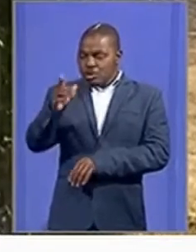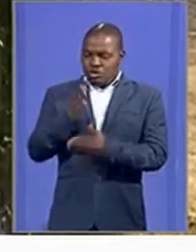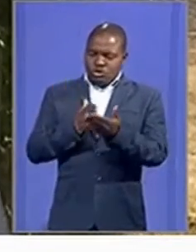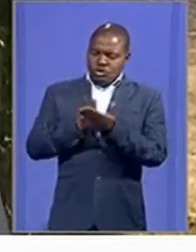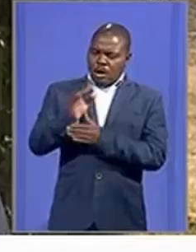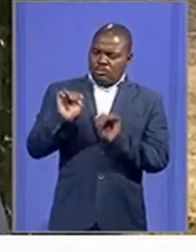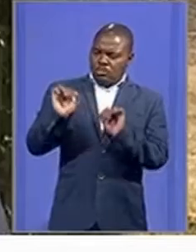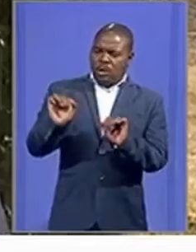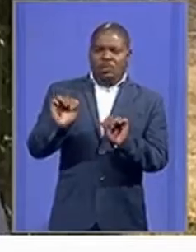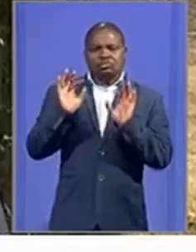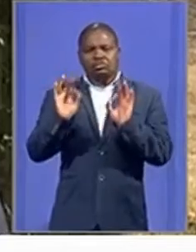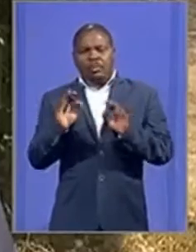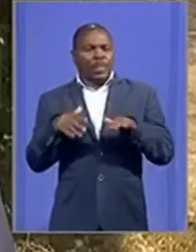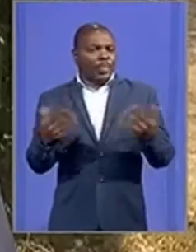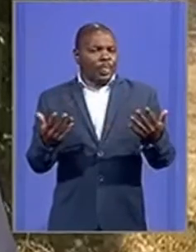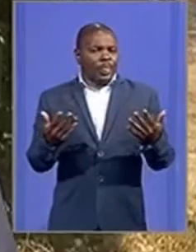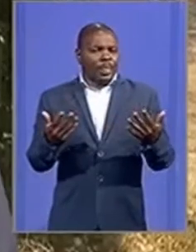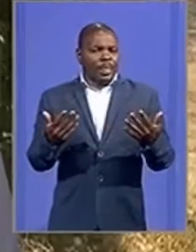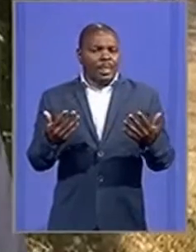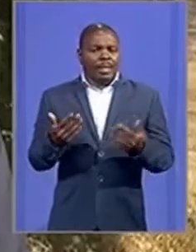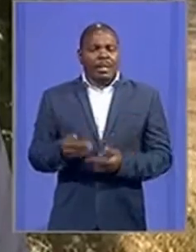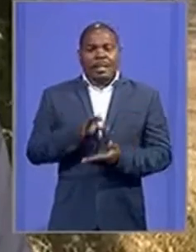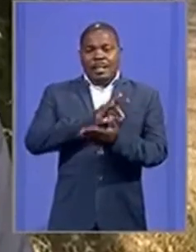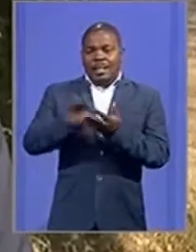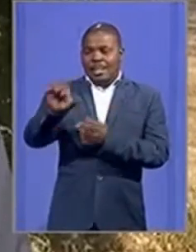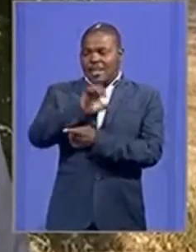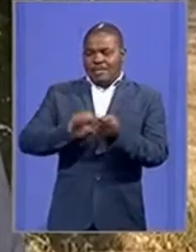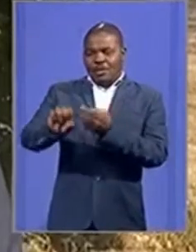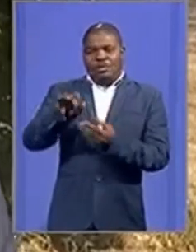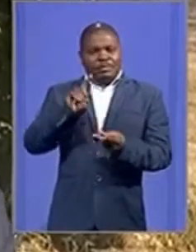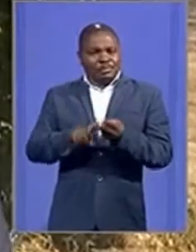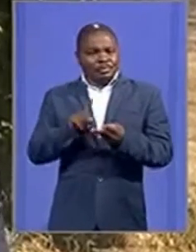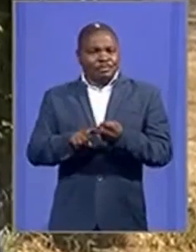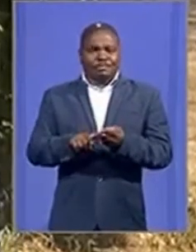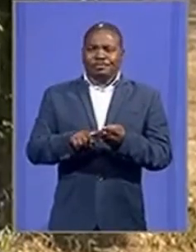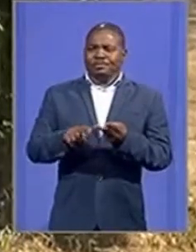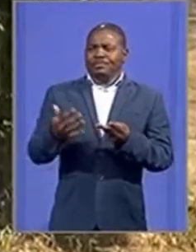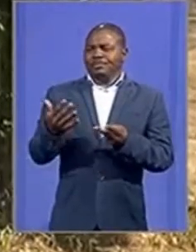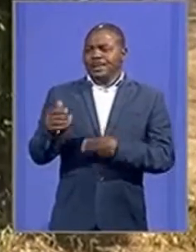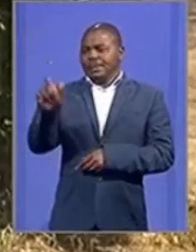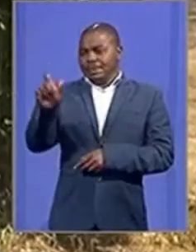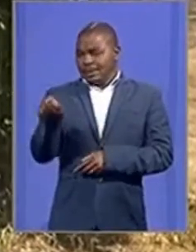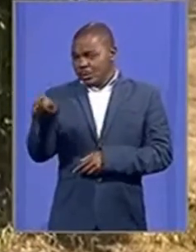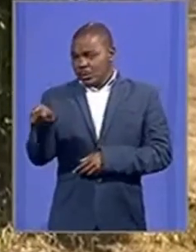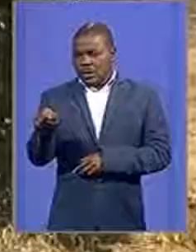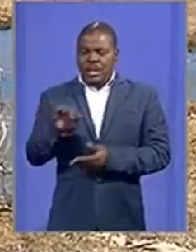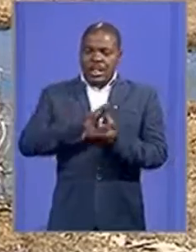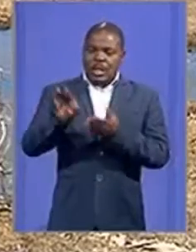right to clean environment and is also unable to have